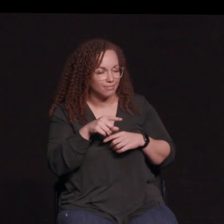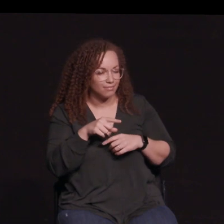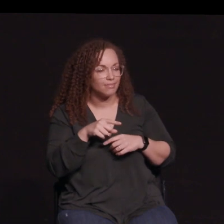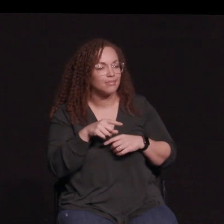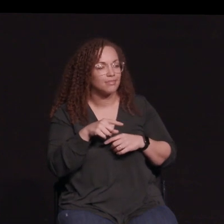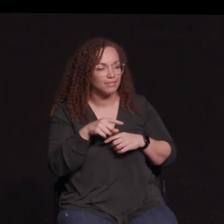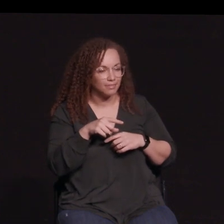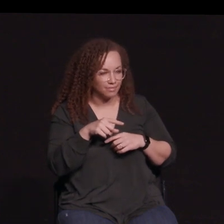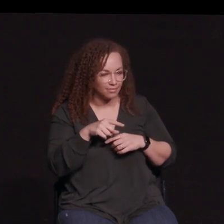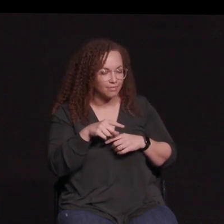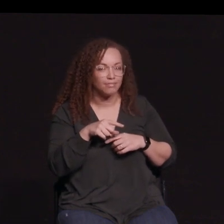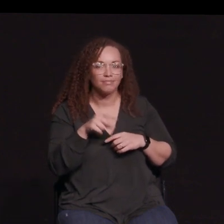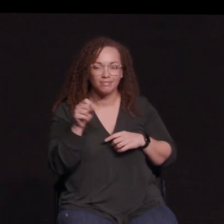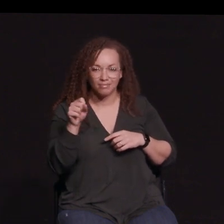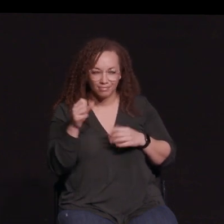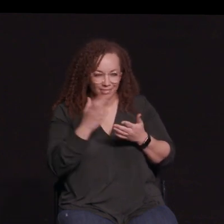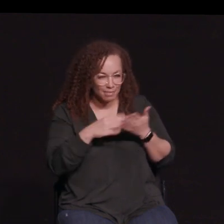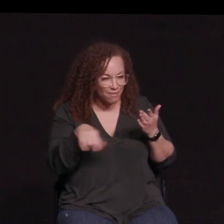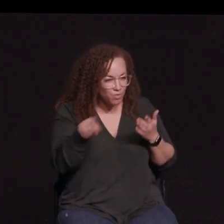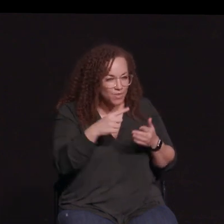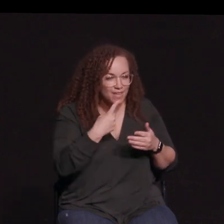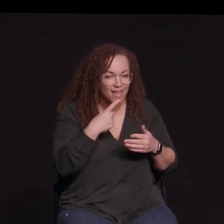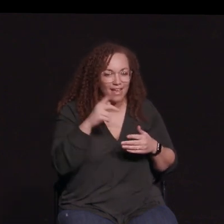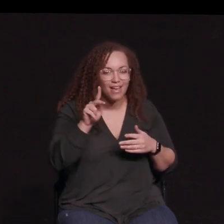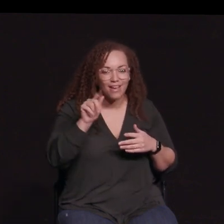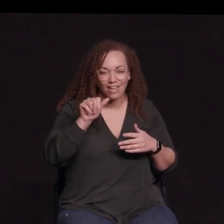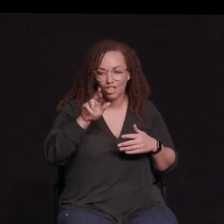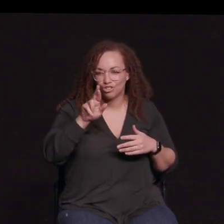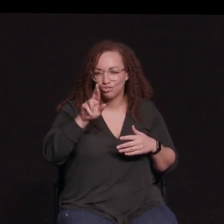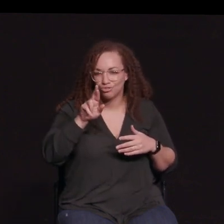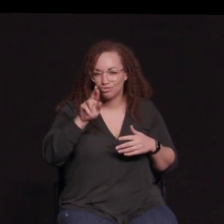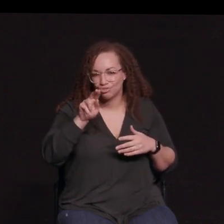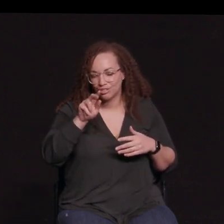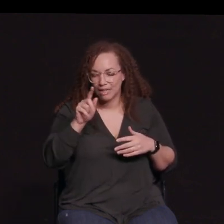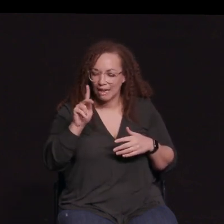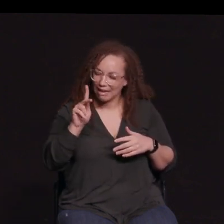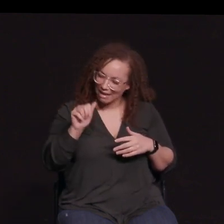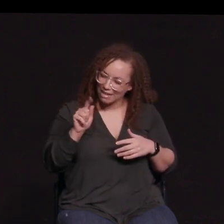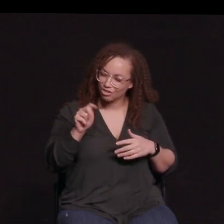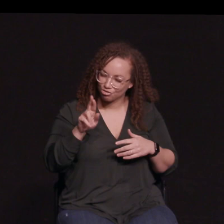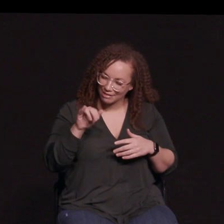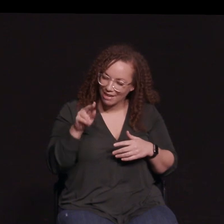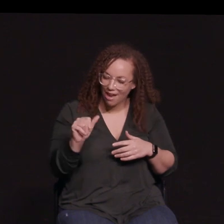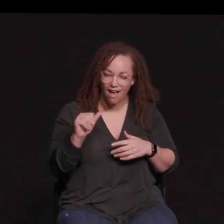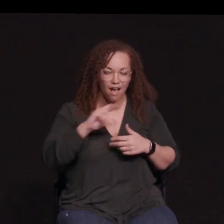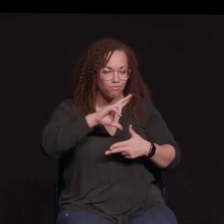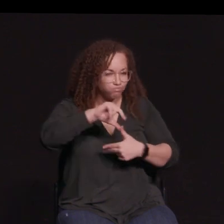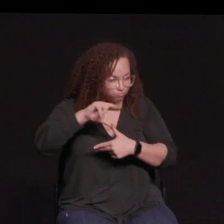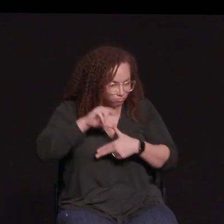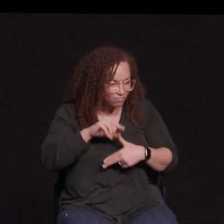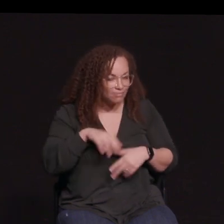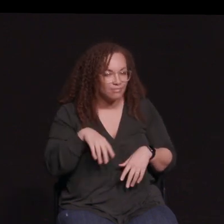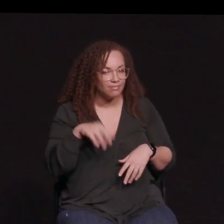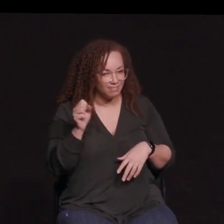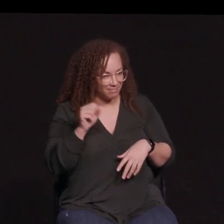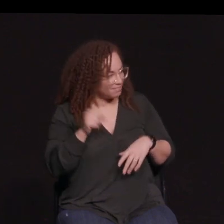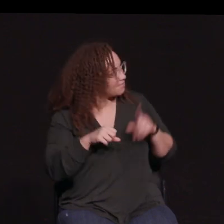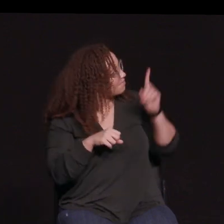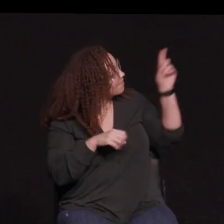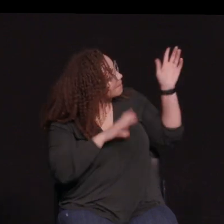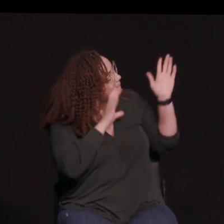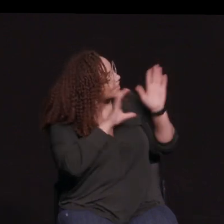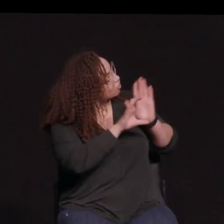Yeah. So I'm here in Katrina. Yeah, Ninth Ward, New Orleans. Right, so this is an image that was taken